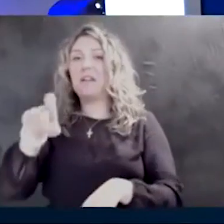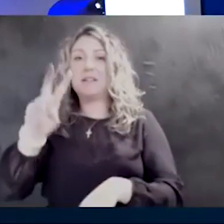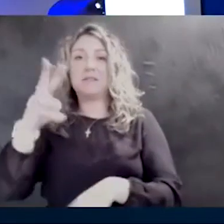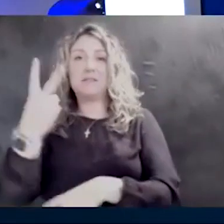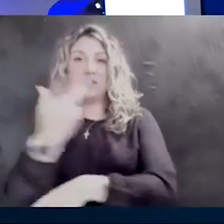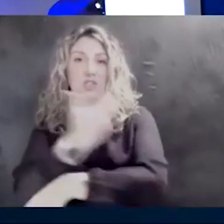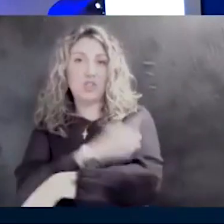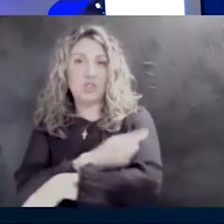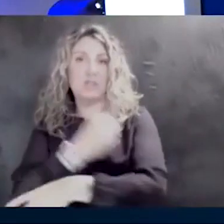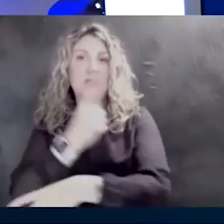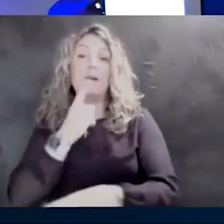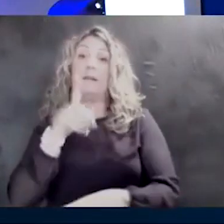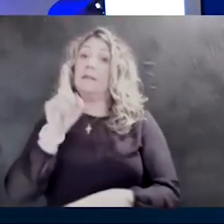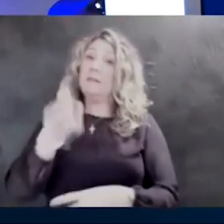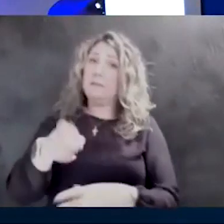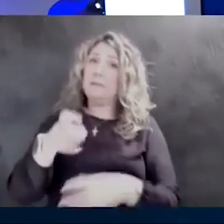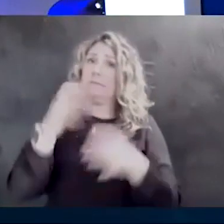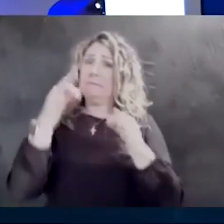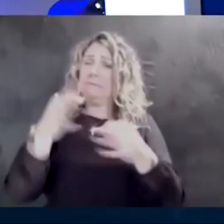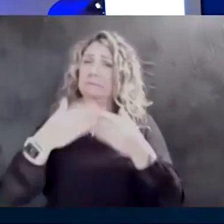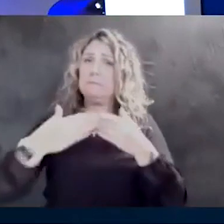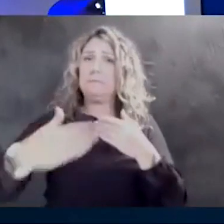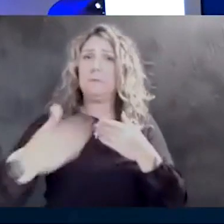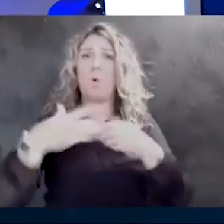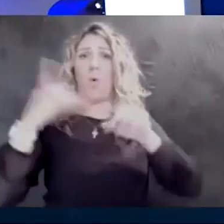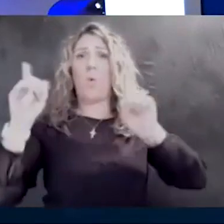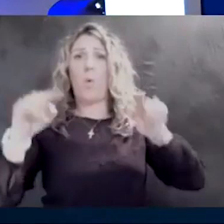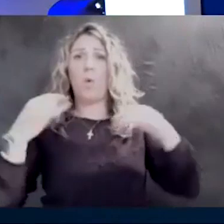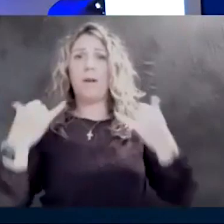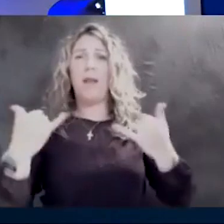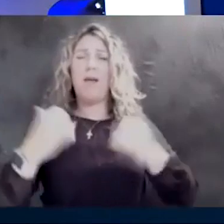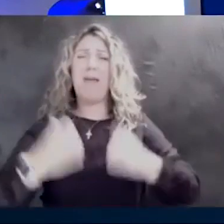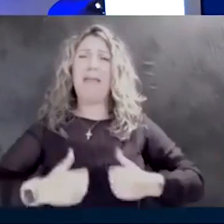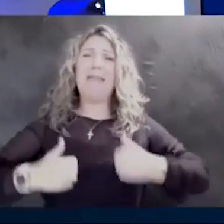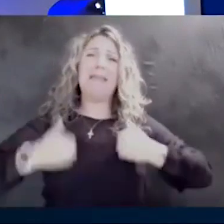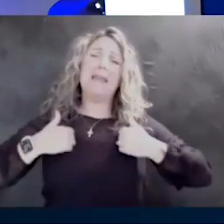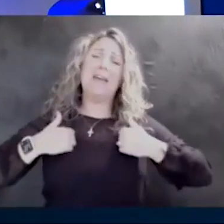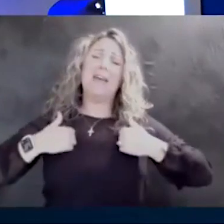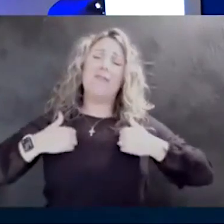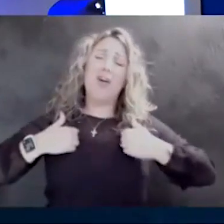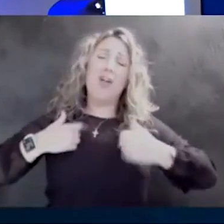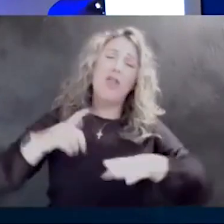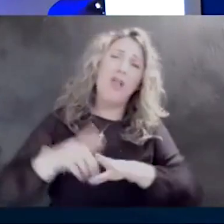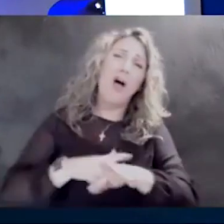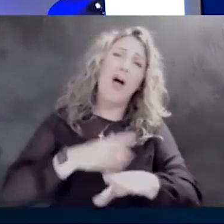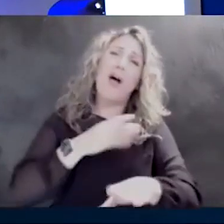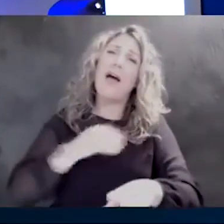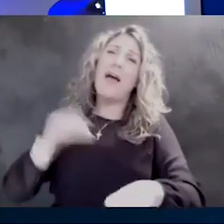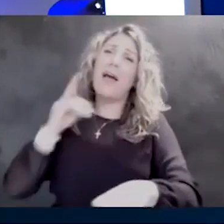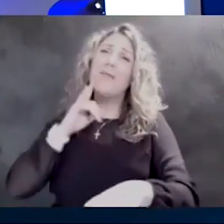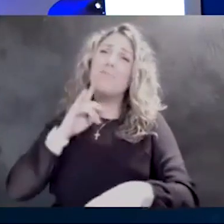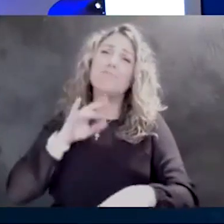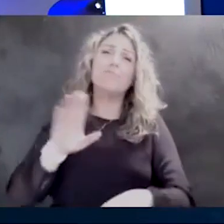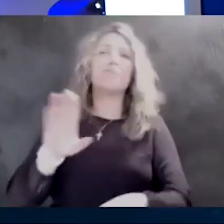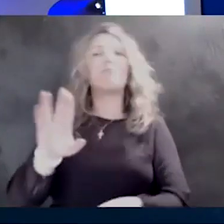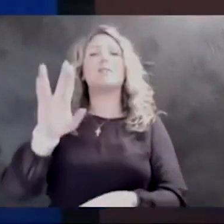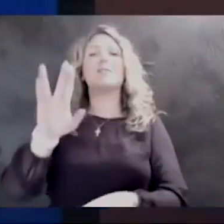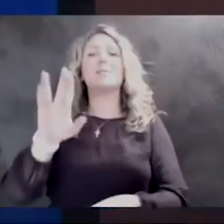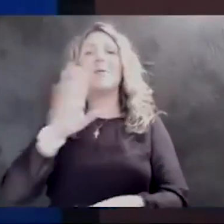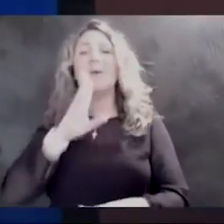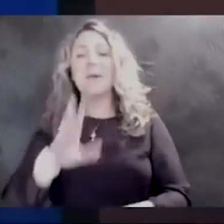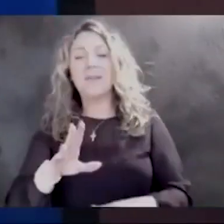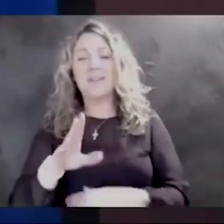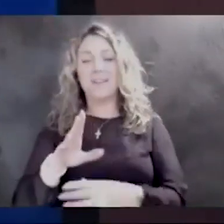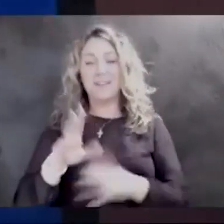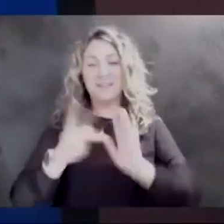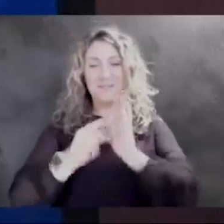I totally agree. And remember, live long and prosper, which means, people, you're only safe